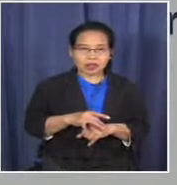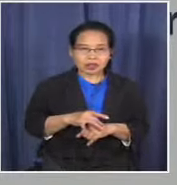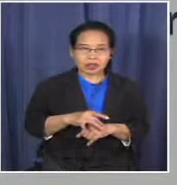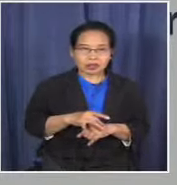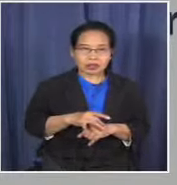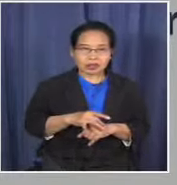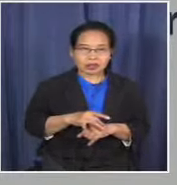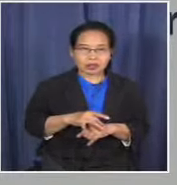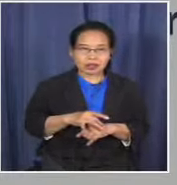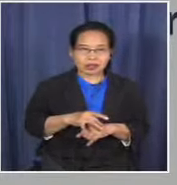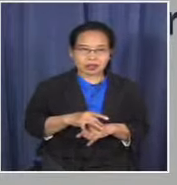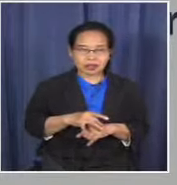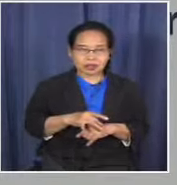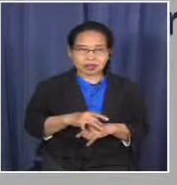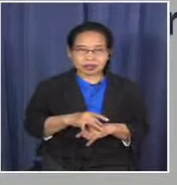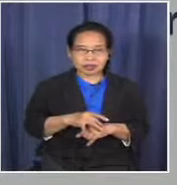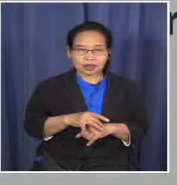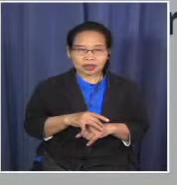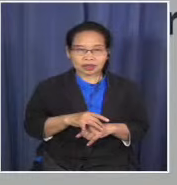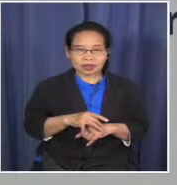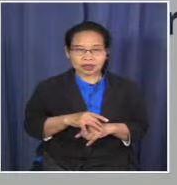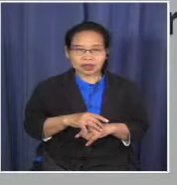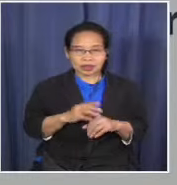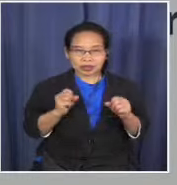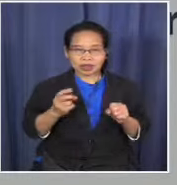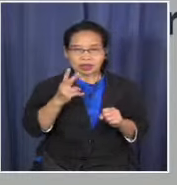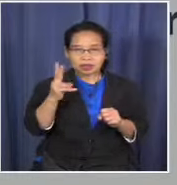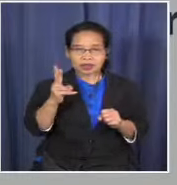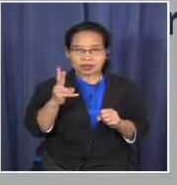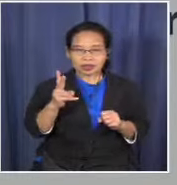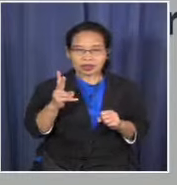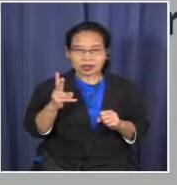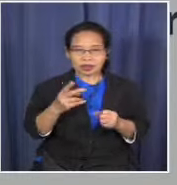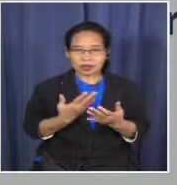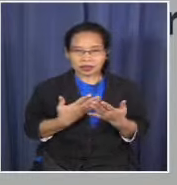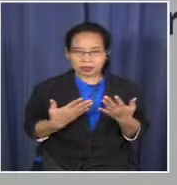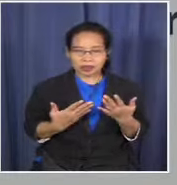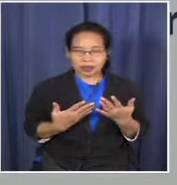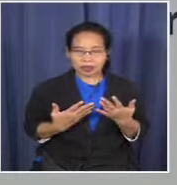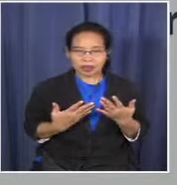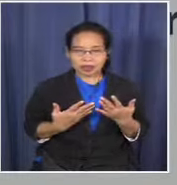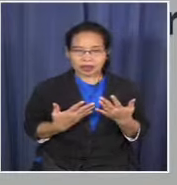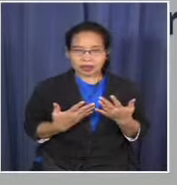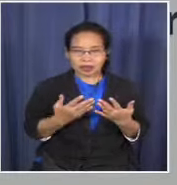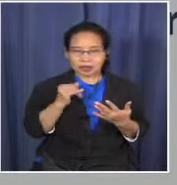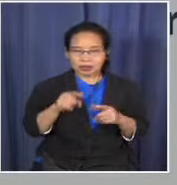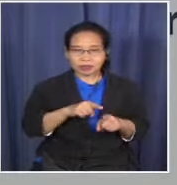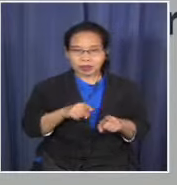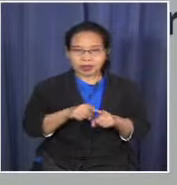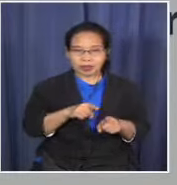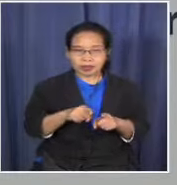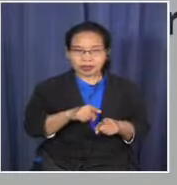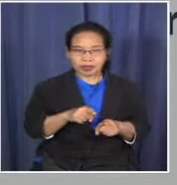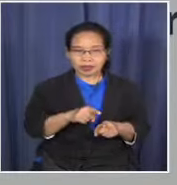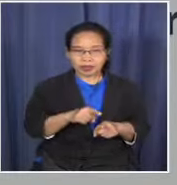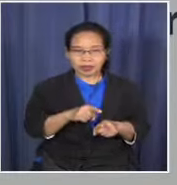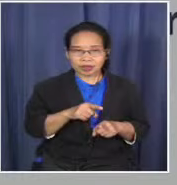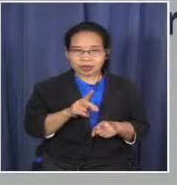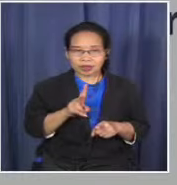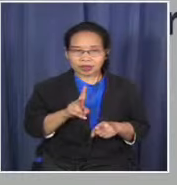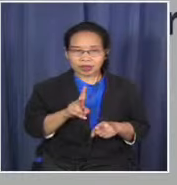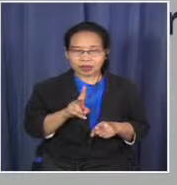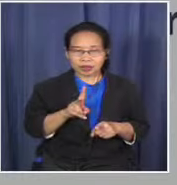on the earth's crust. You can see that all the elements of the earth's crust or the dust of the